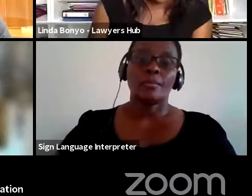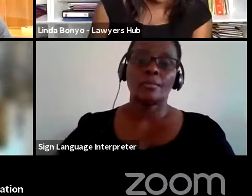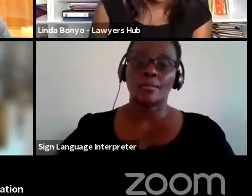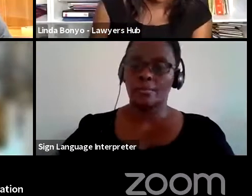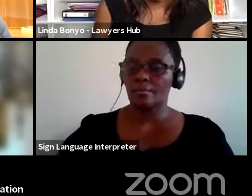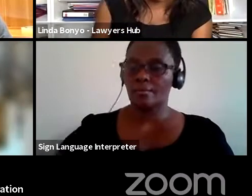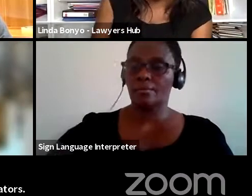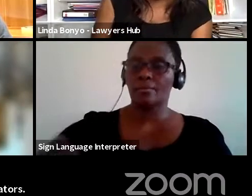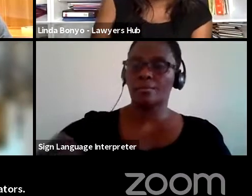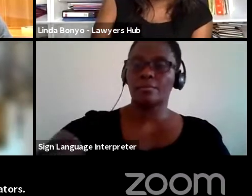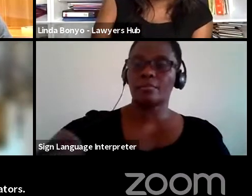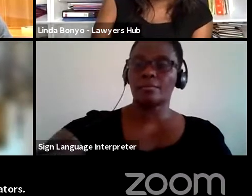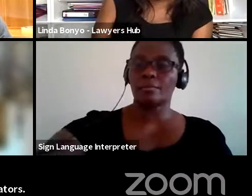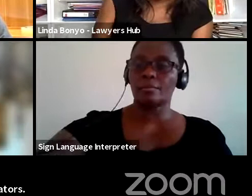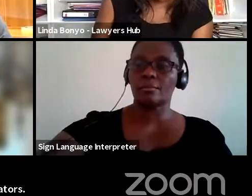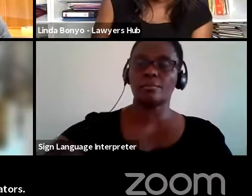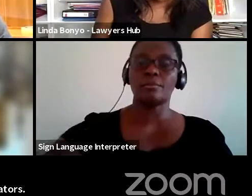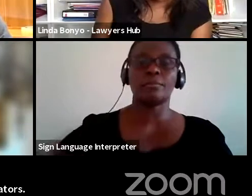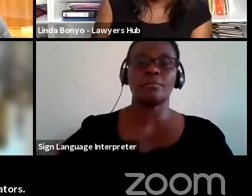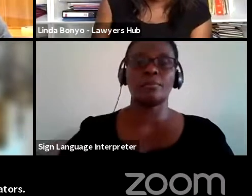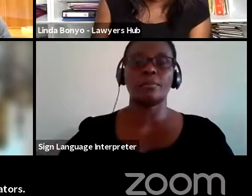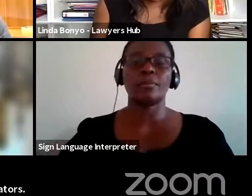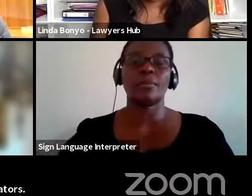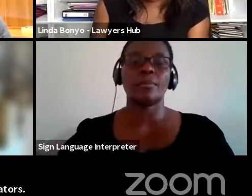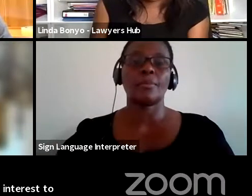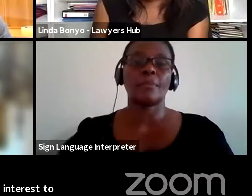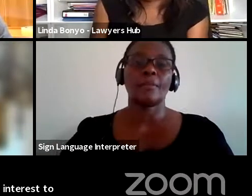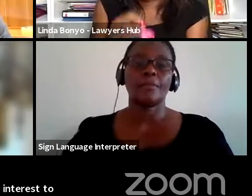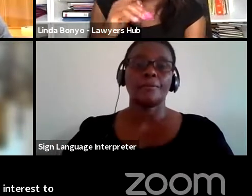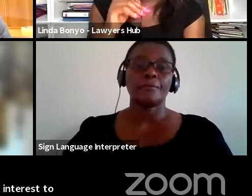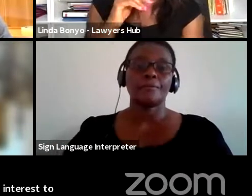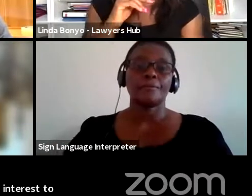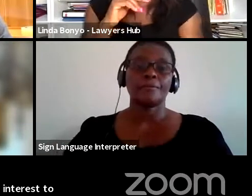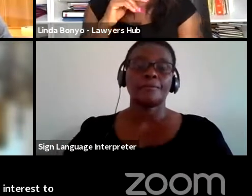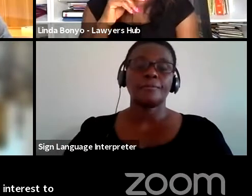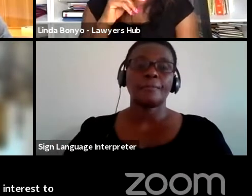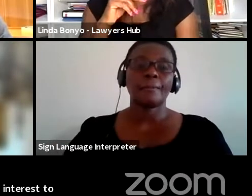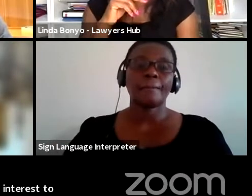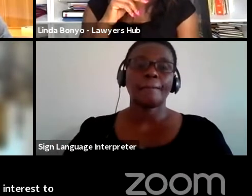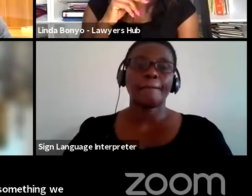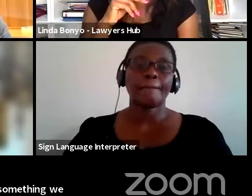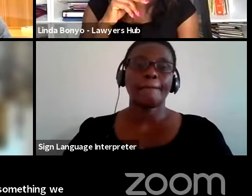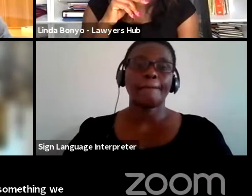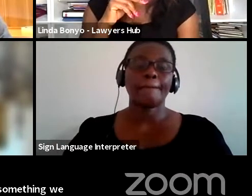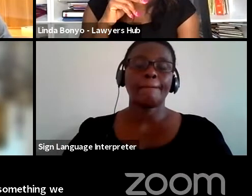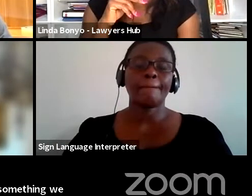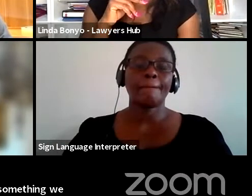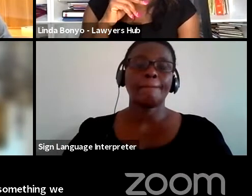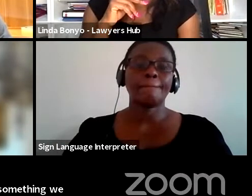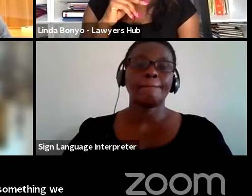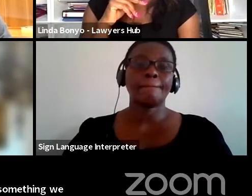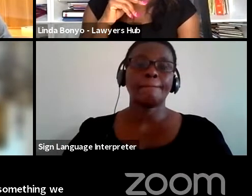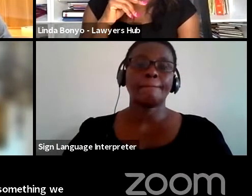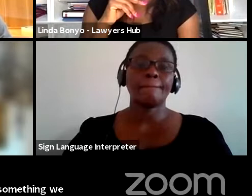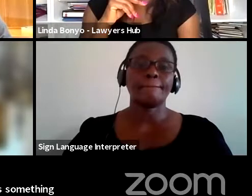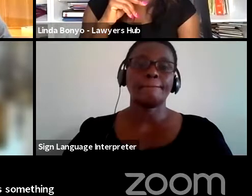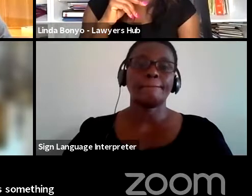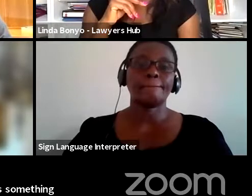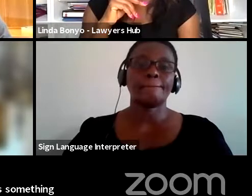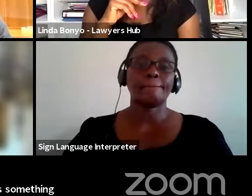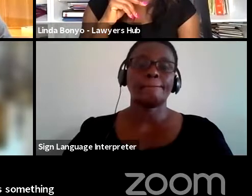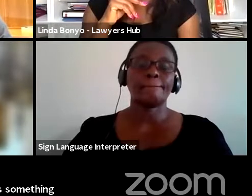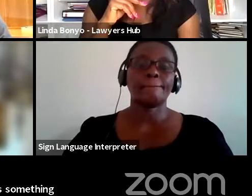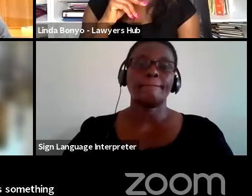is worth noting, and something that is of interest to me, that following the consultations, this is something we've observed in other regional contexts. This